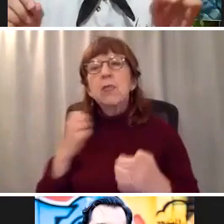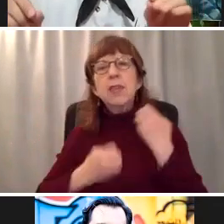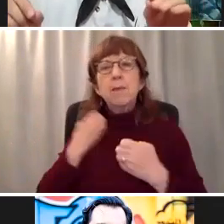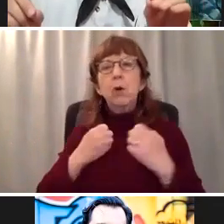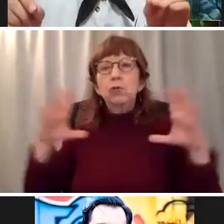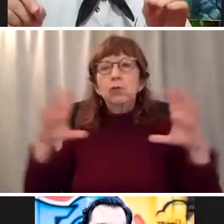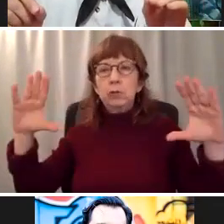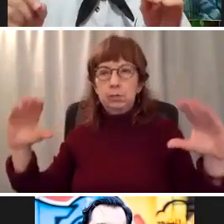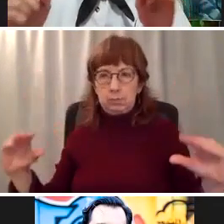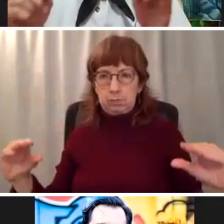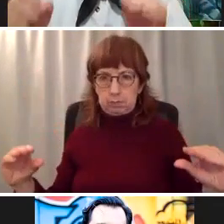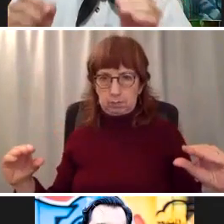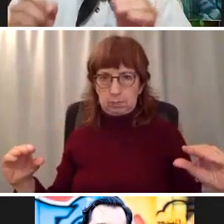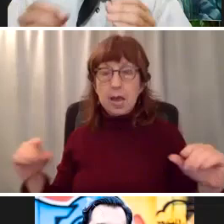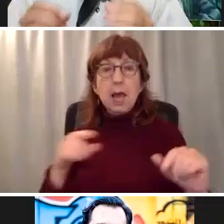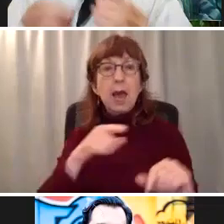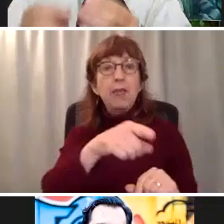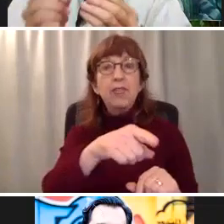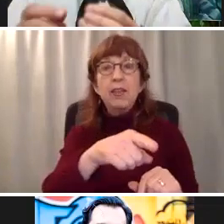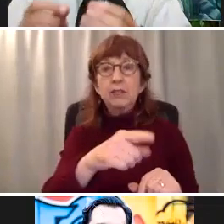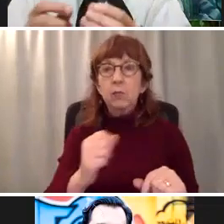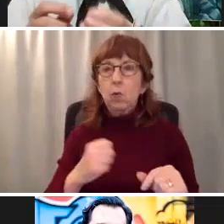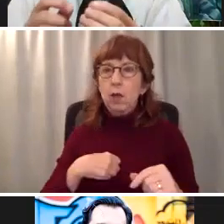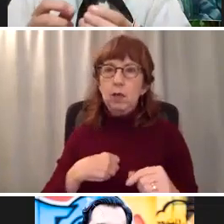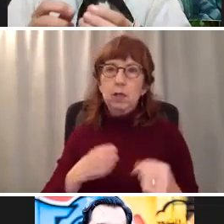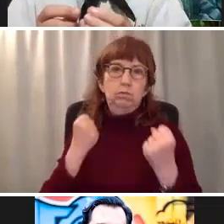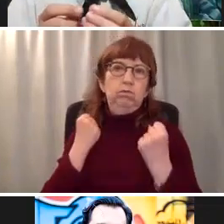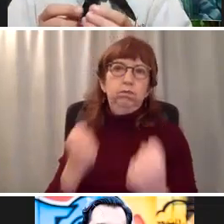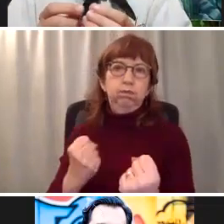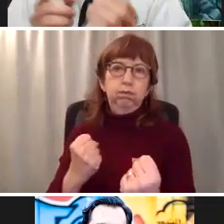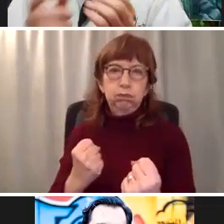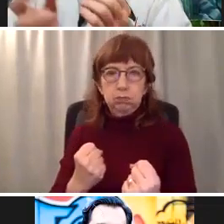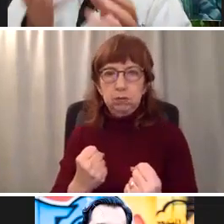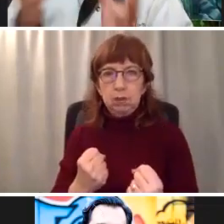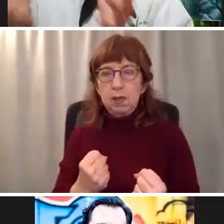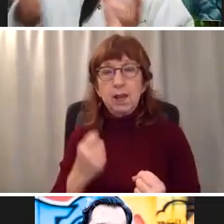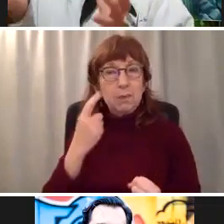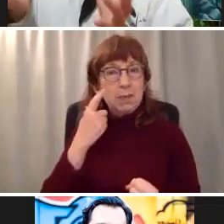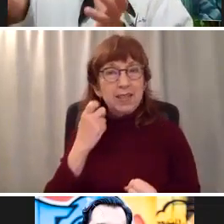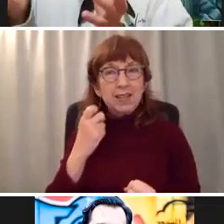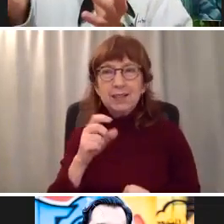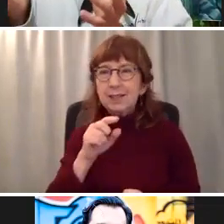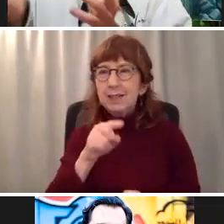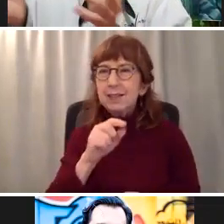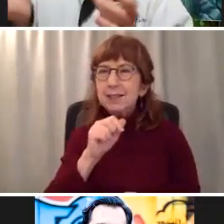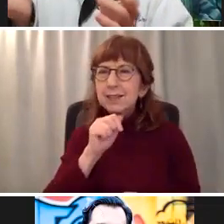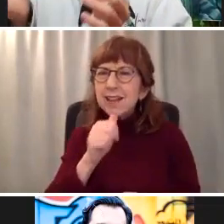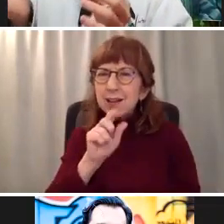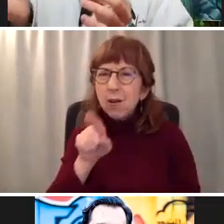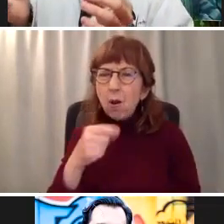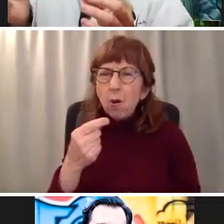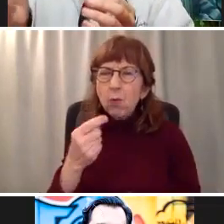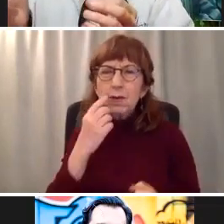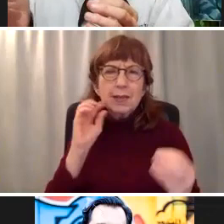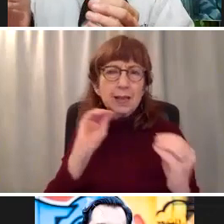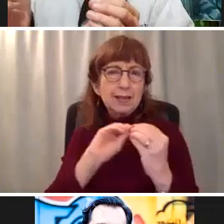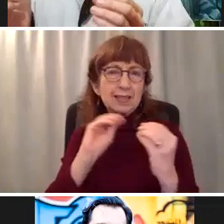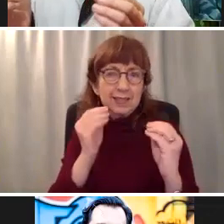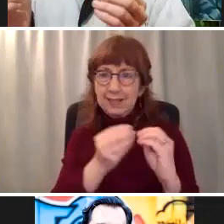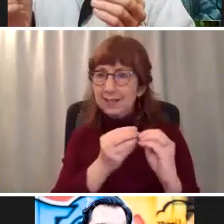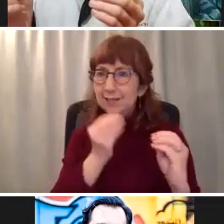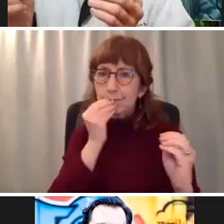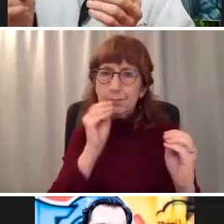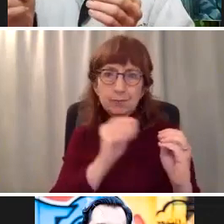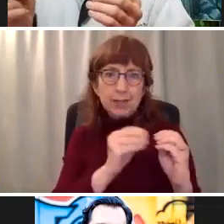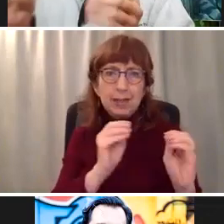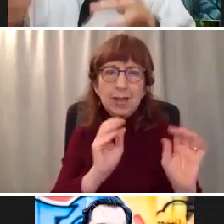And that is because this isn't just a kiss, right?